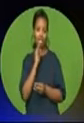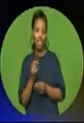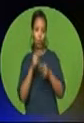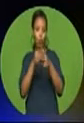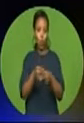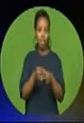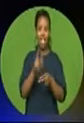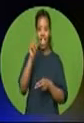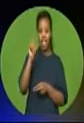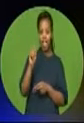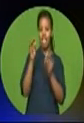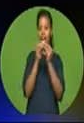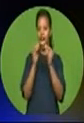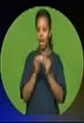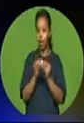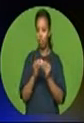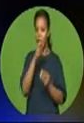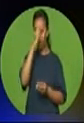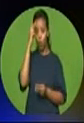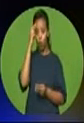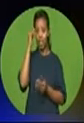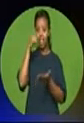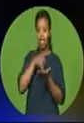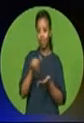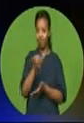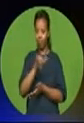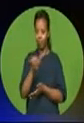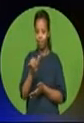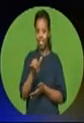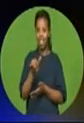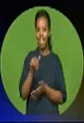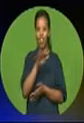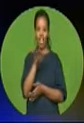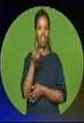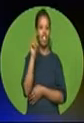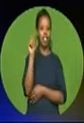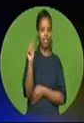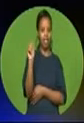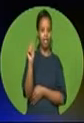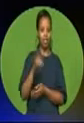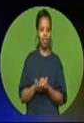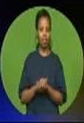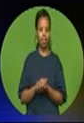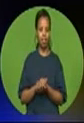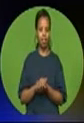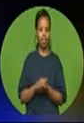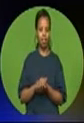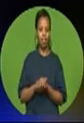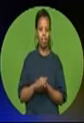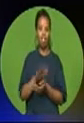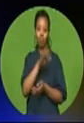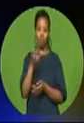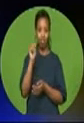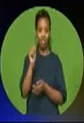known as the T account because it resembles the letter T. The account has